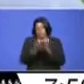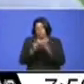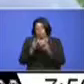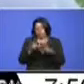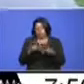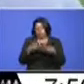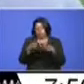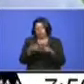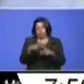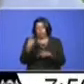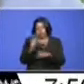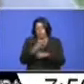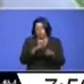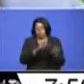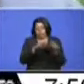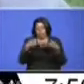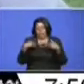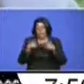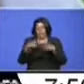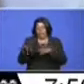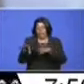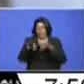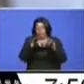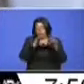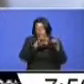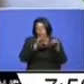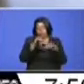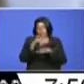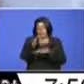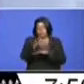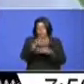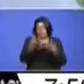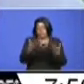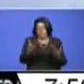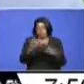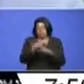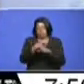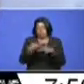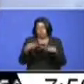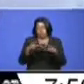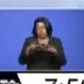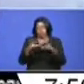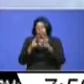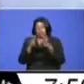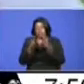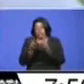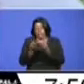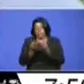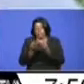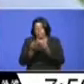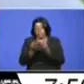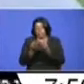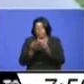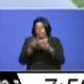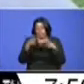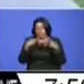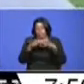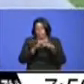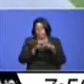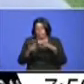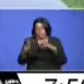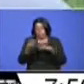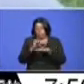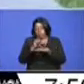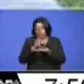And so we're going to be basically moving animals out of the shelter here to make room for families that have been evacuated from Abaco